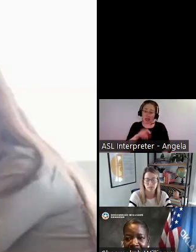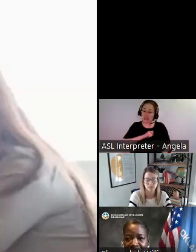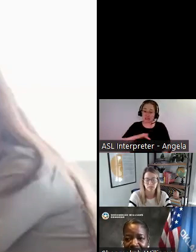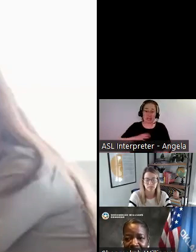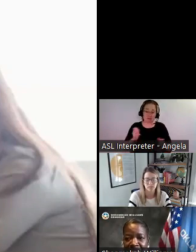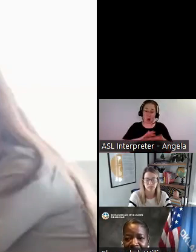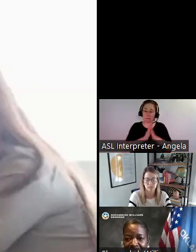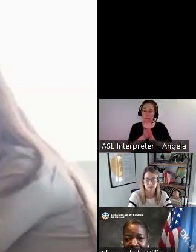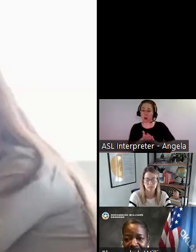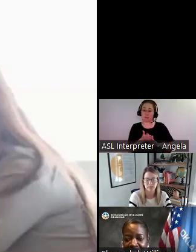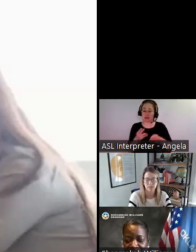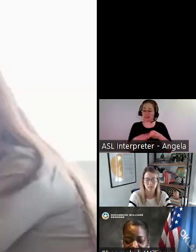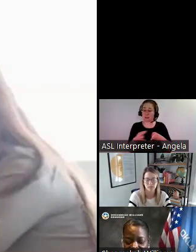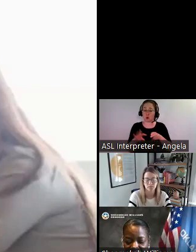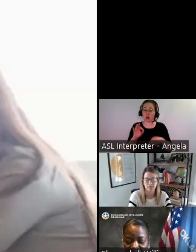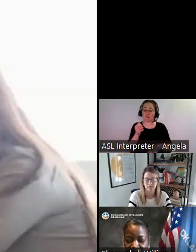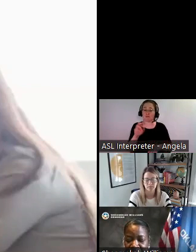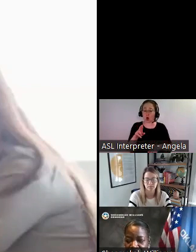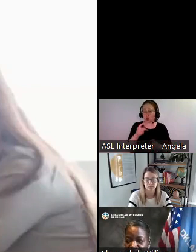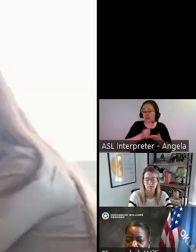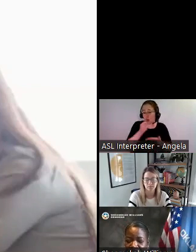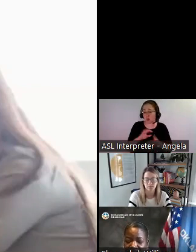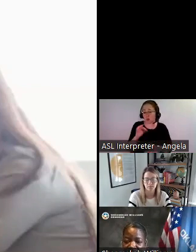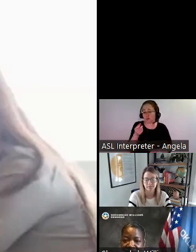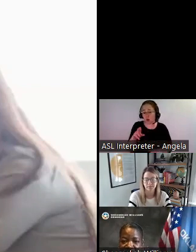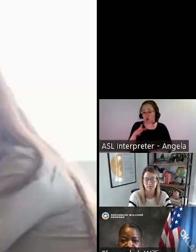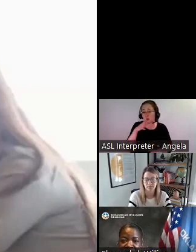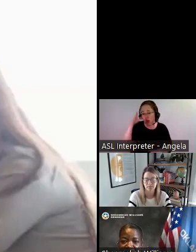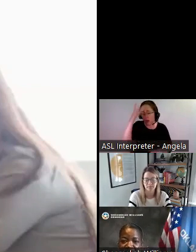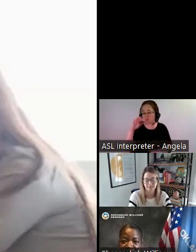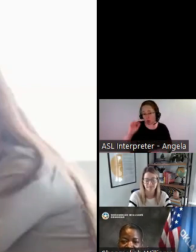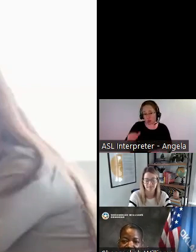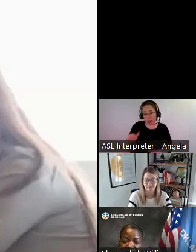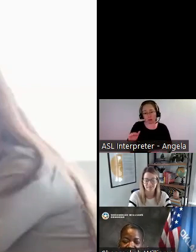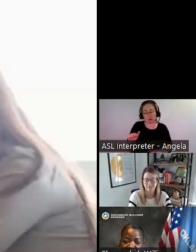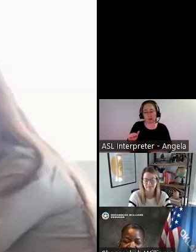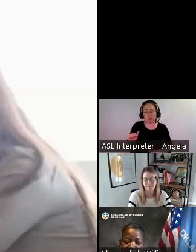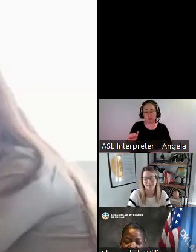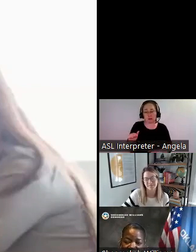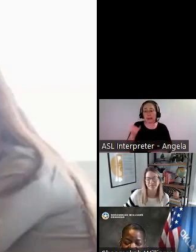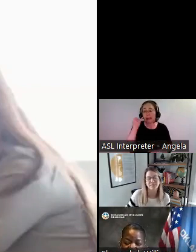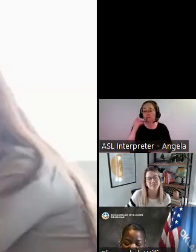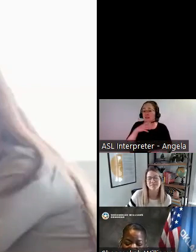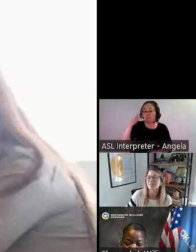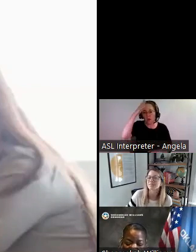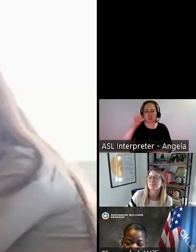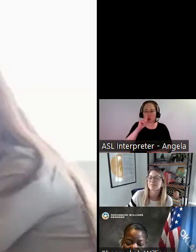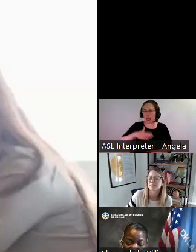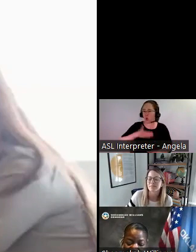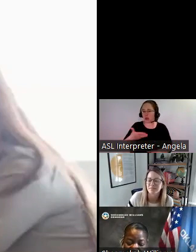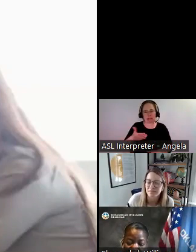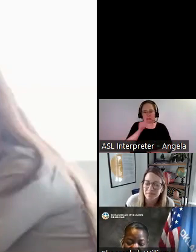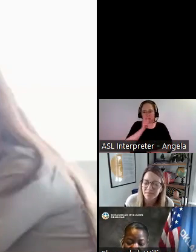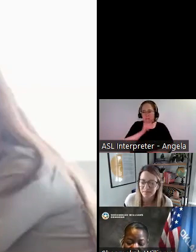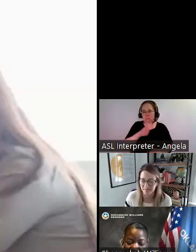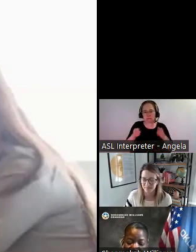to be a temporary therapeutic foster parent for a child that the parents are just not willing to deal with right